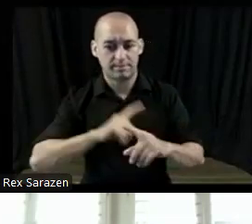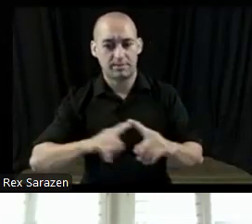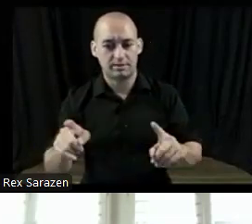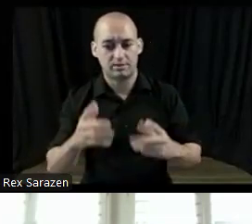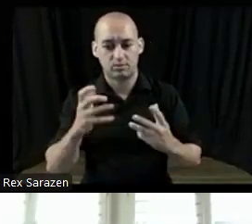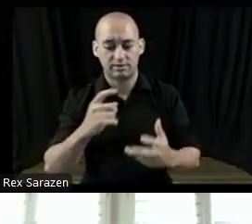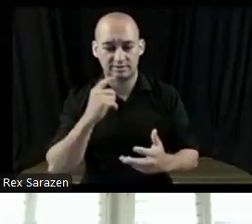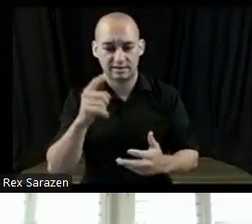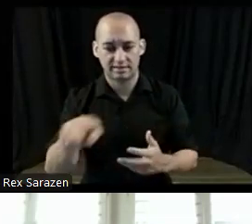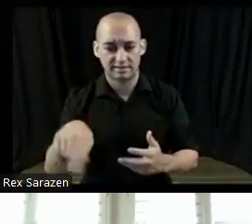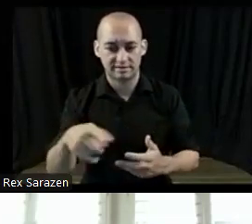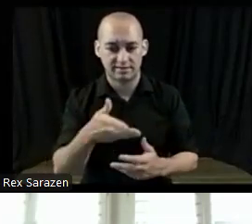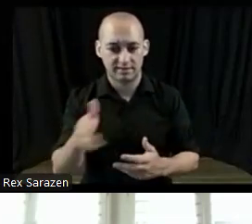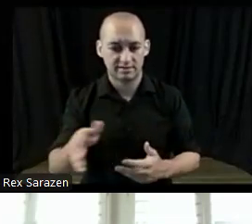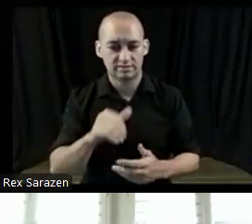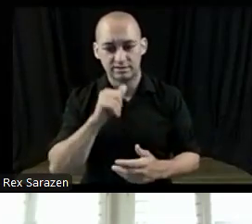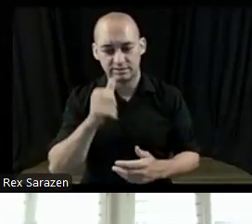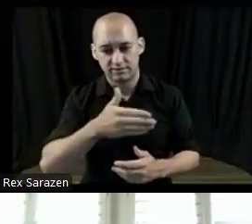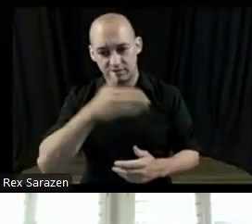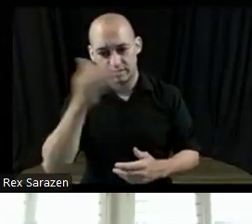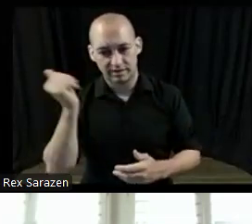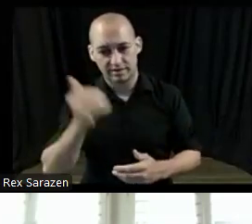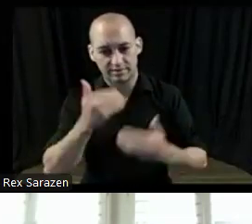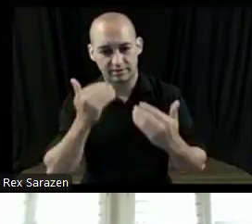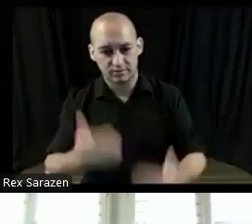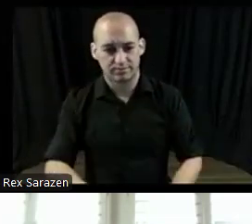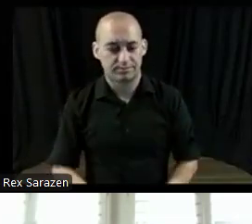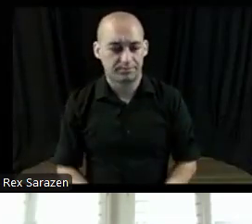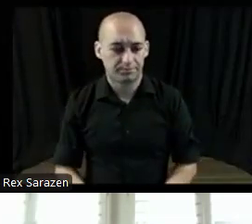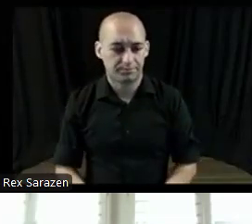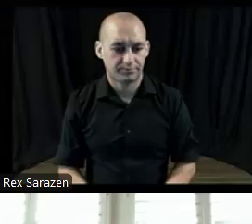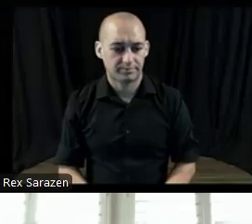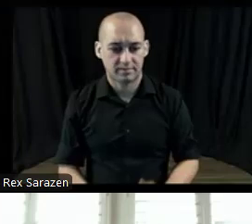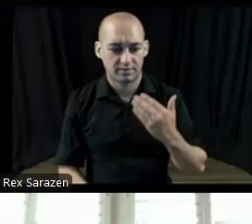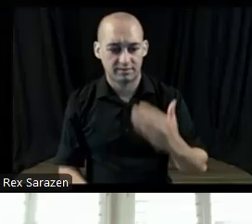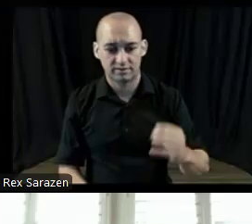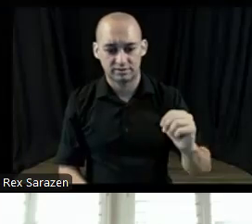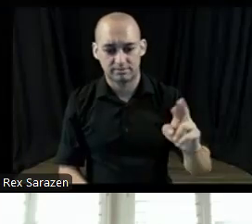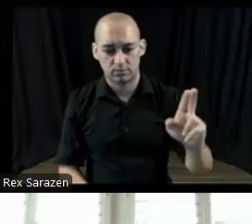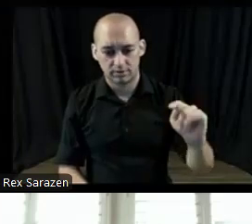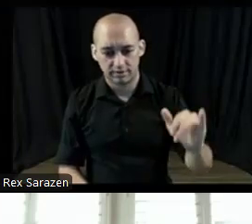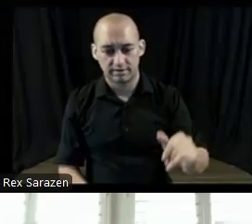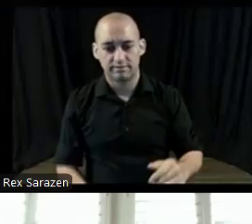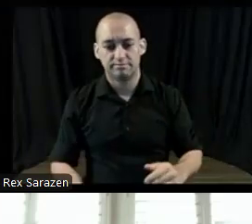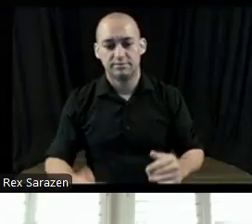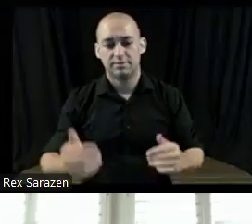mention these things so that we don't forget. Thank you. Thanks, Marty. And I'm really glad you brought that up because